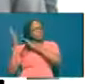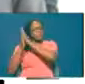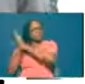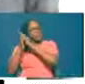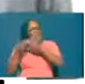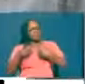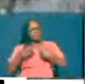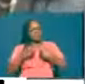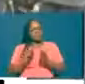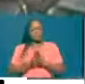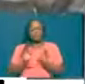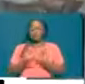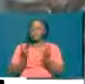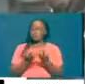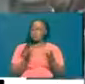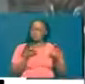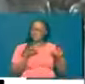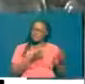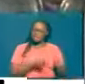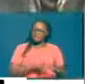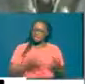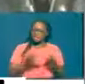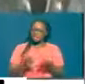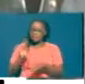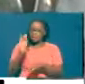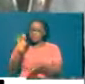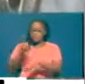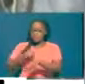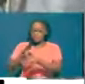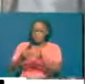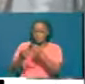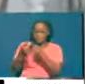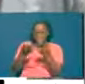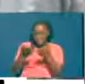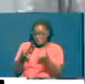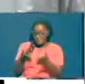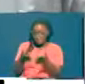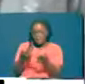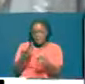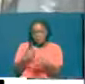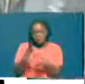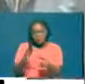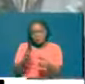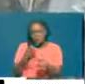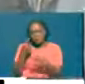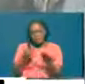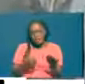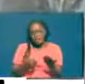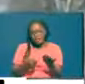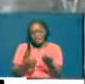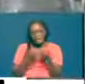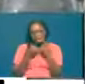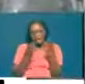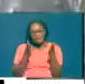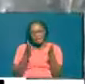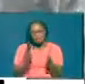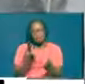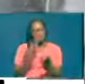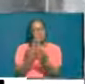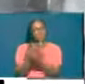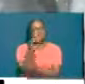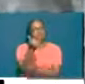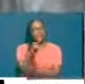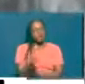sana, imekuja hapa mara nne na wamesema hakuna mtu ambaye ameweza kuwa arrested. Na tukasema ya